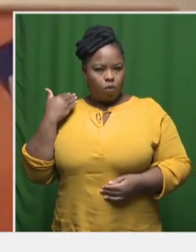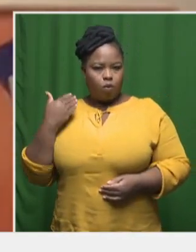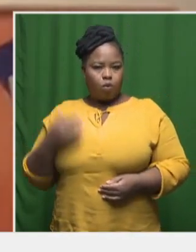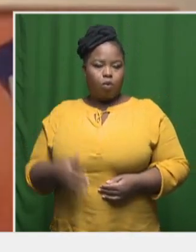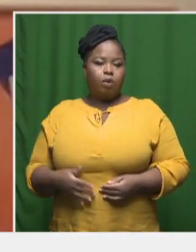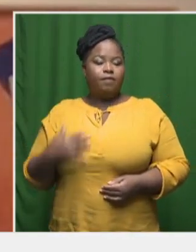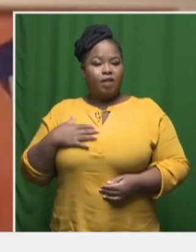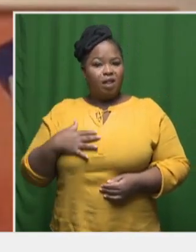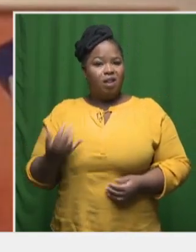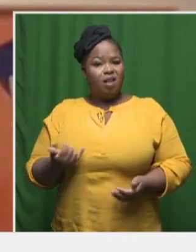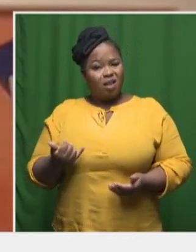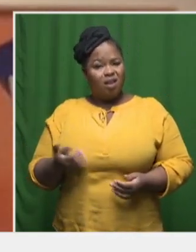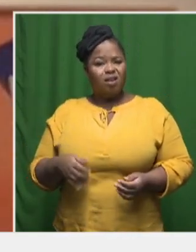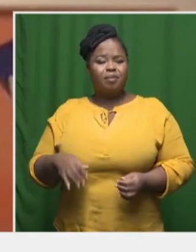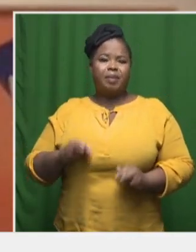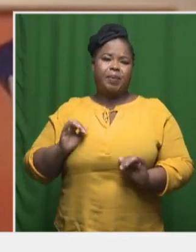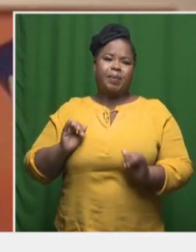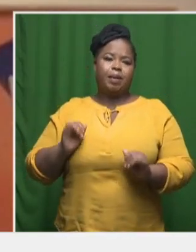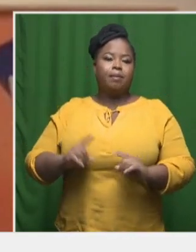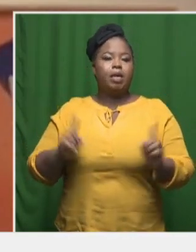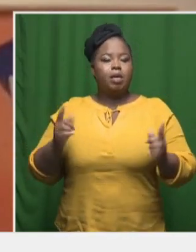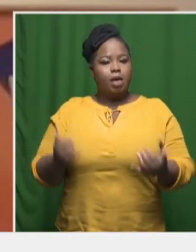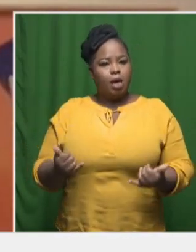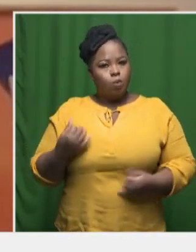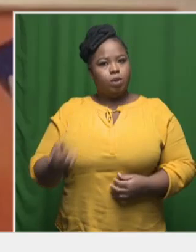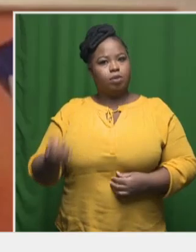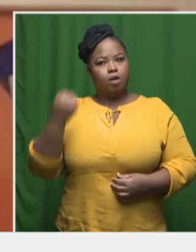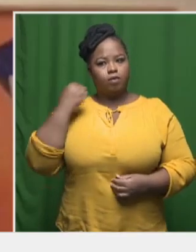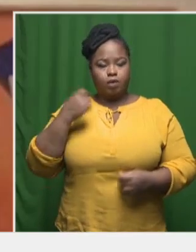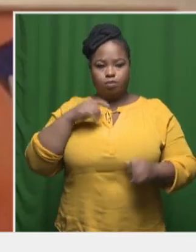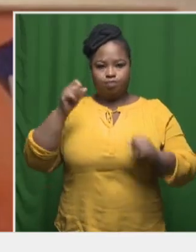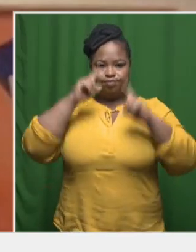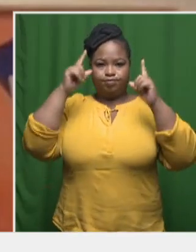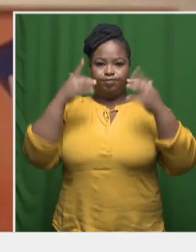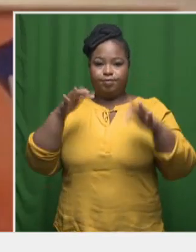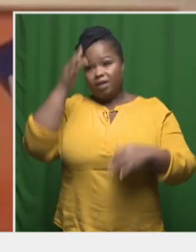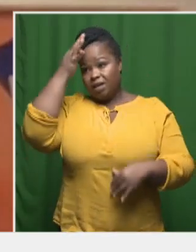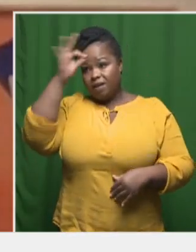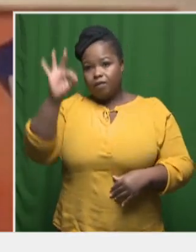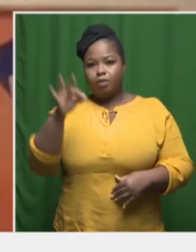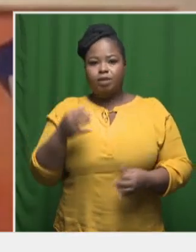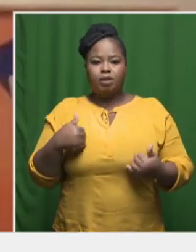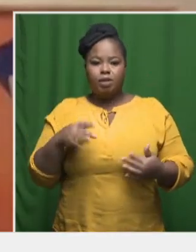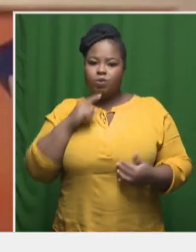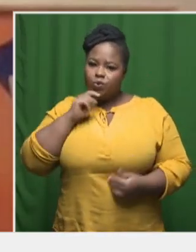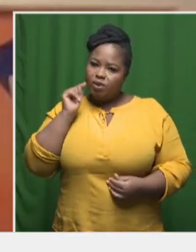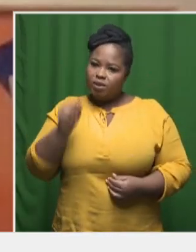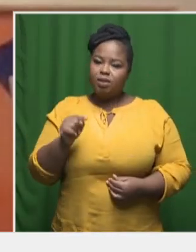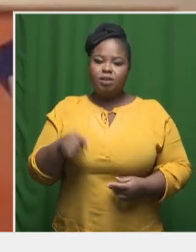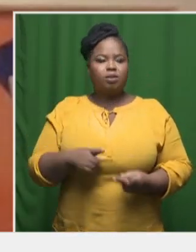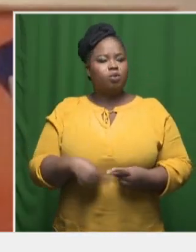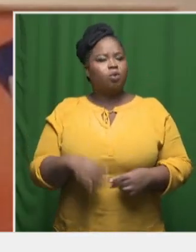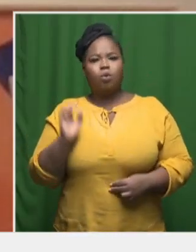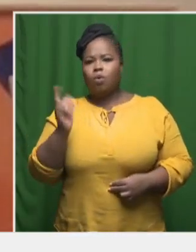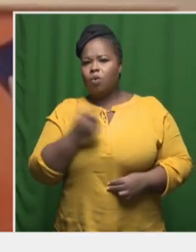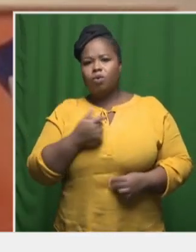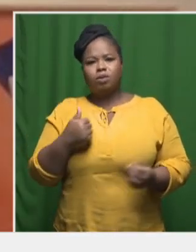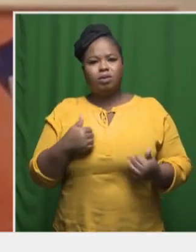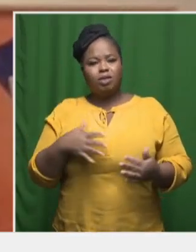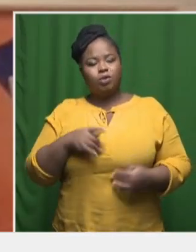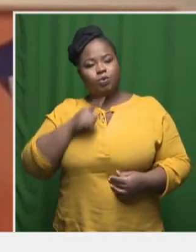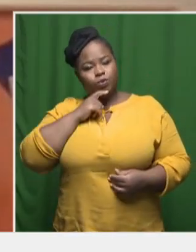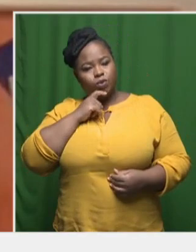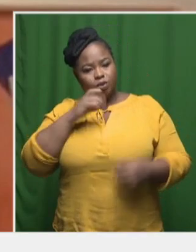such a powerful tool, and we're all starting to realize that government is starting to use it, big business is starting to use it, everyone is starting to